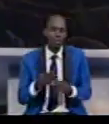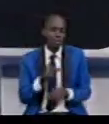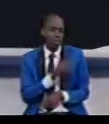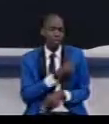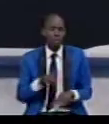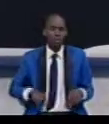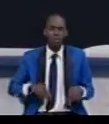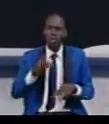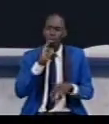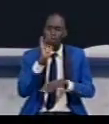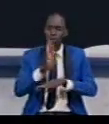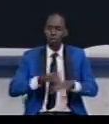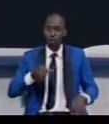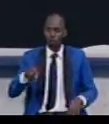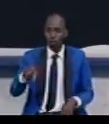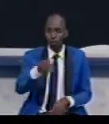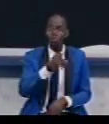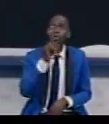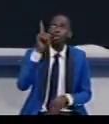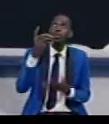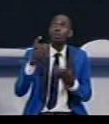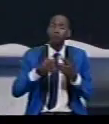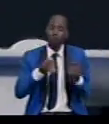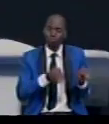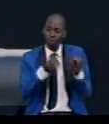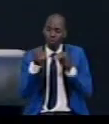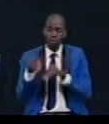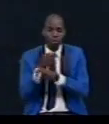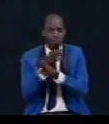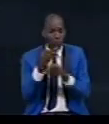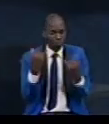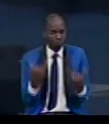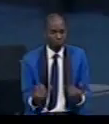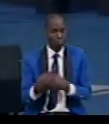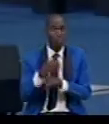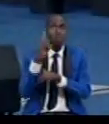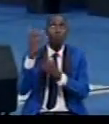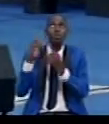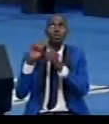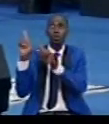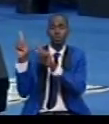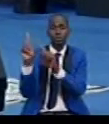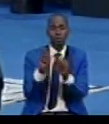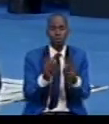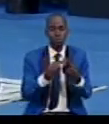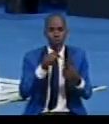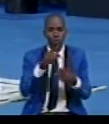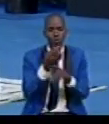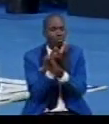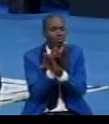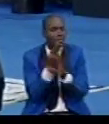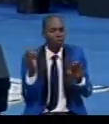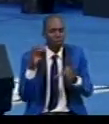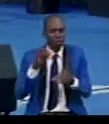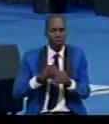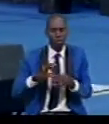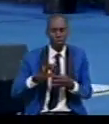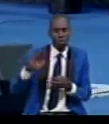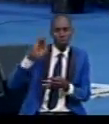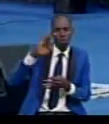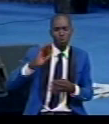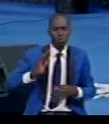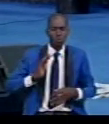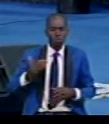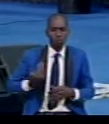you free today, and he wants to give you this freedom in your spirit, in your soul, in your mind, in